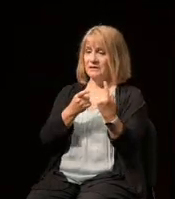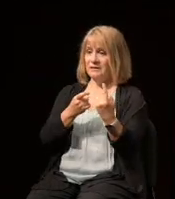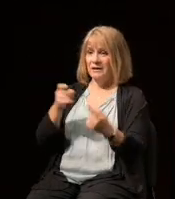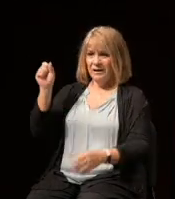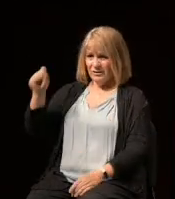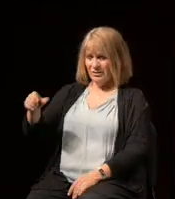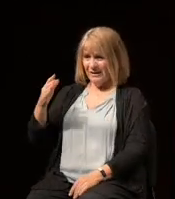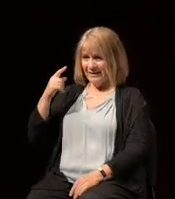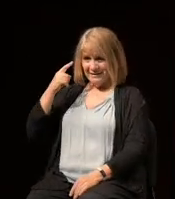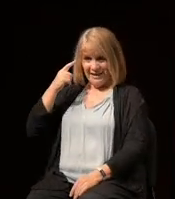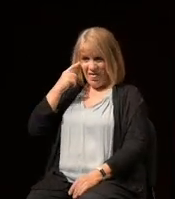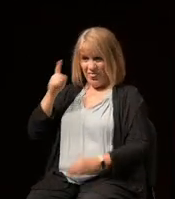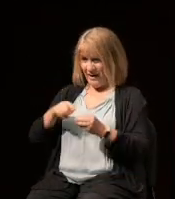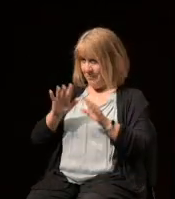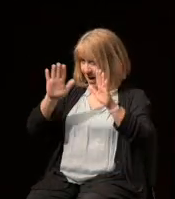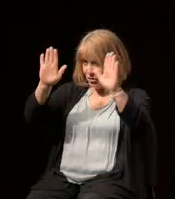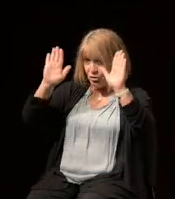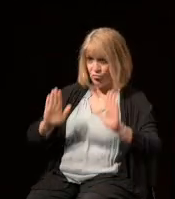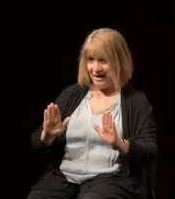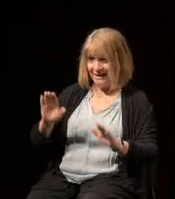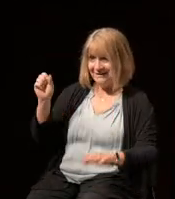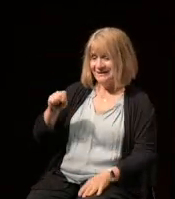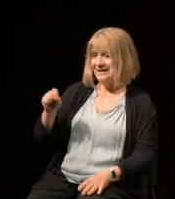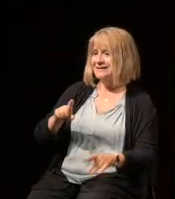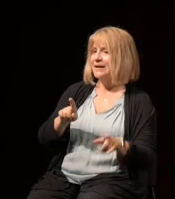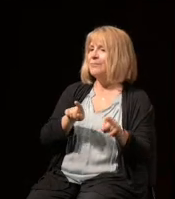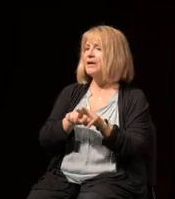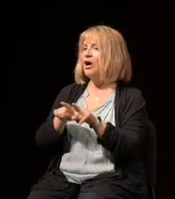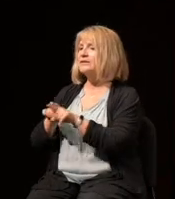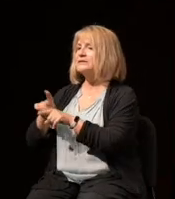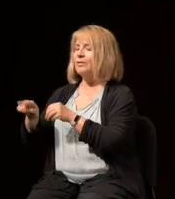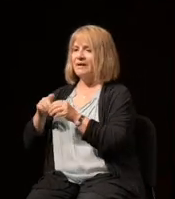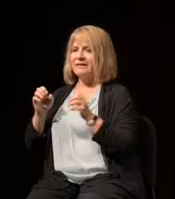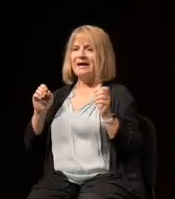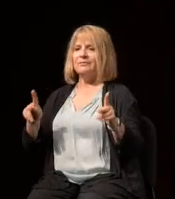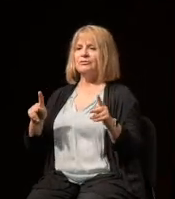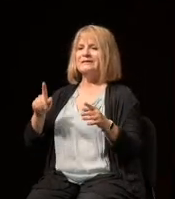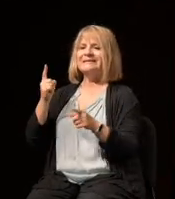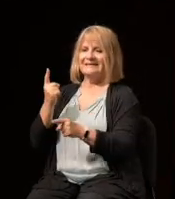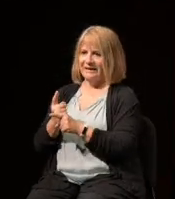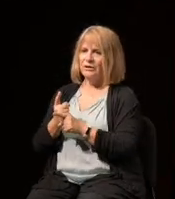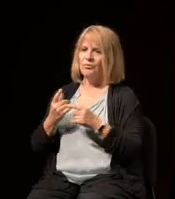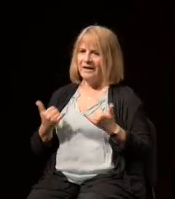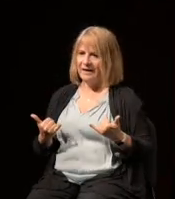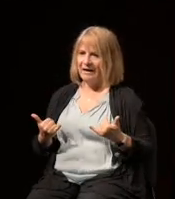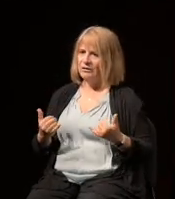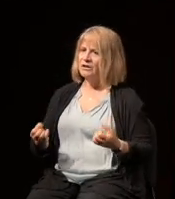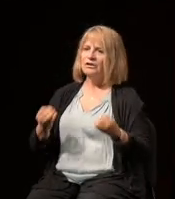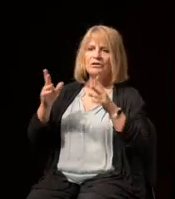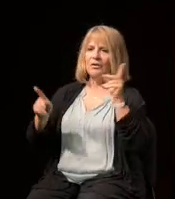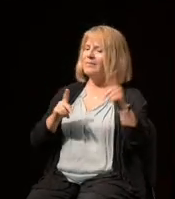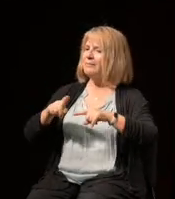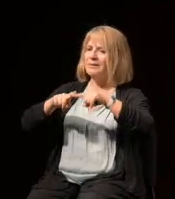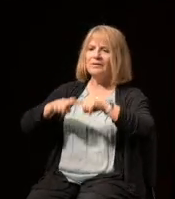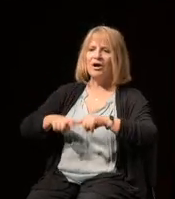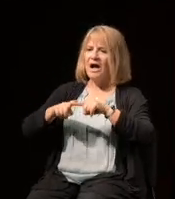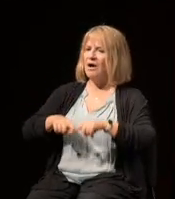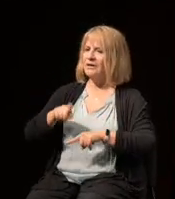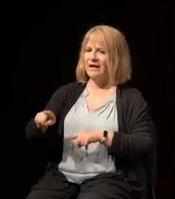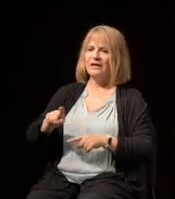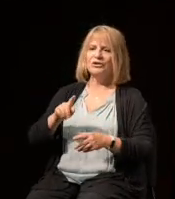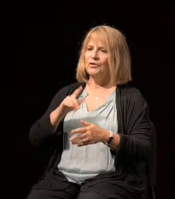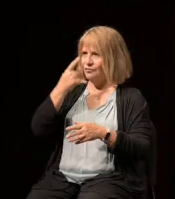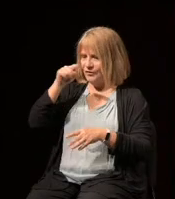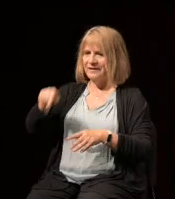your greatness, but also about the opportunities to get it right, because so many people are counting on you to get it right. So